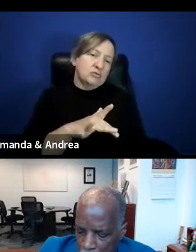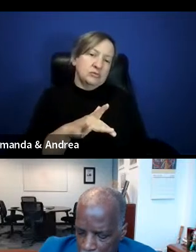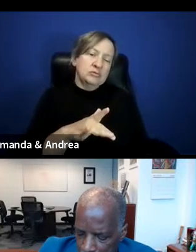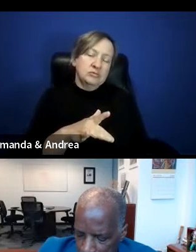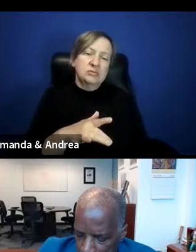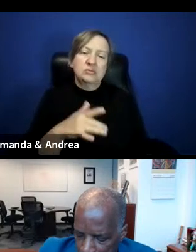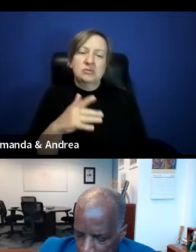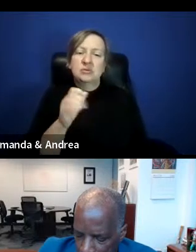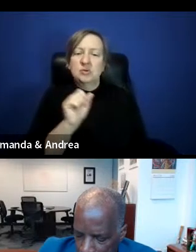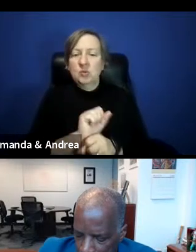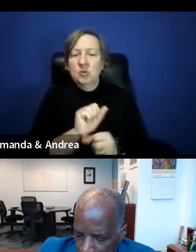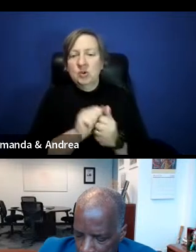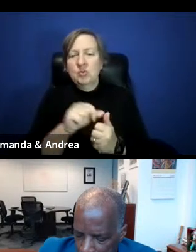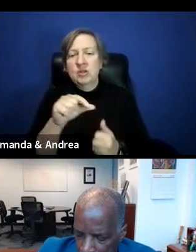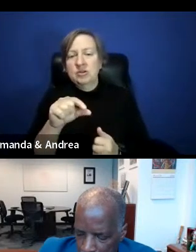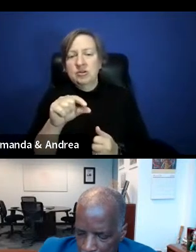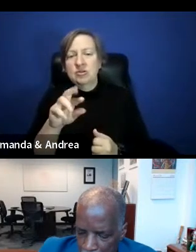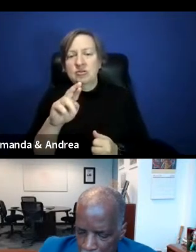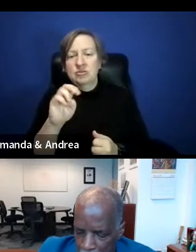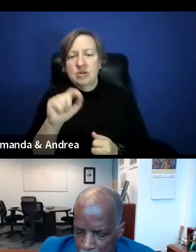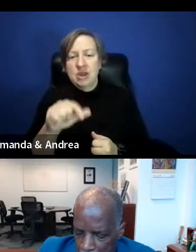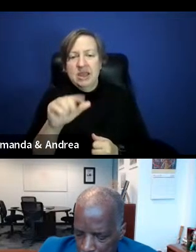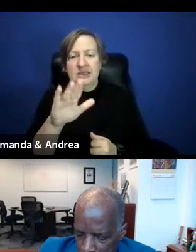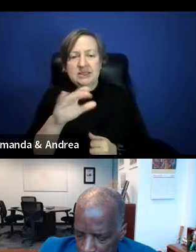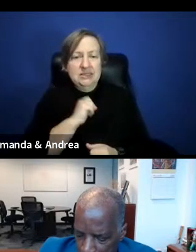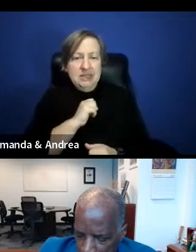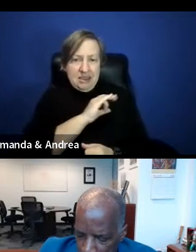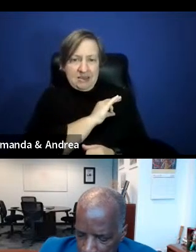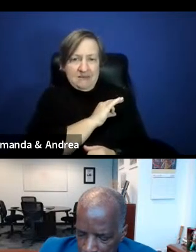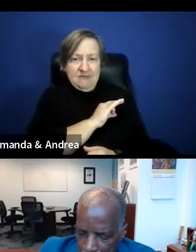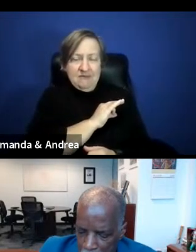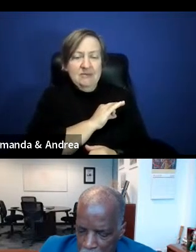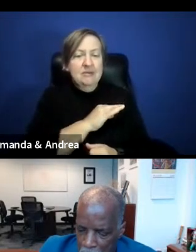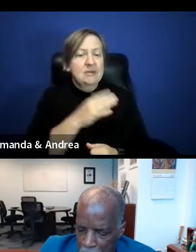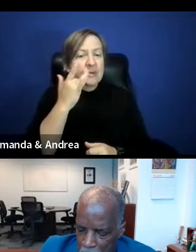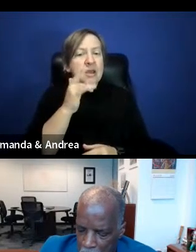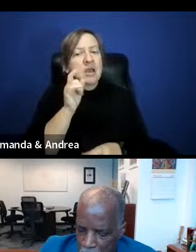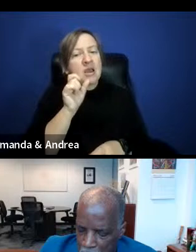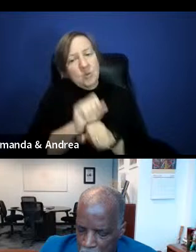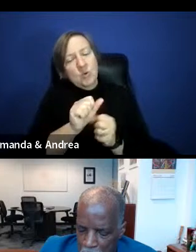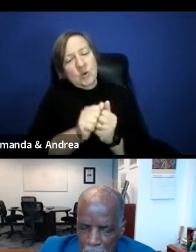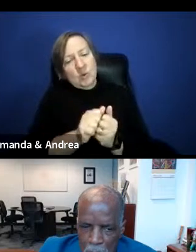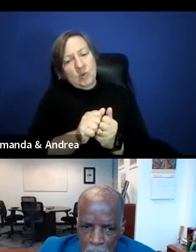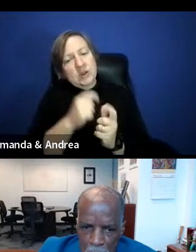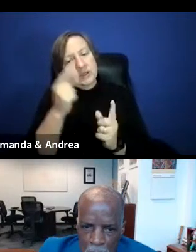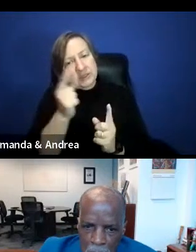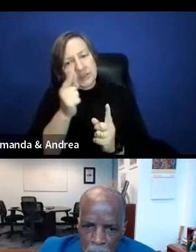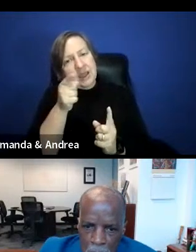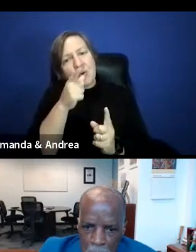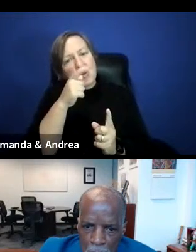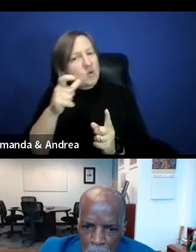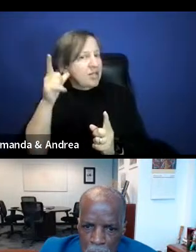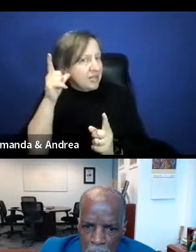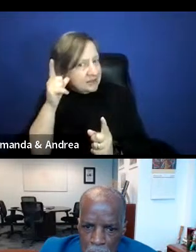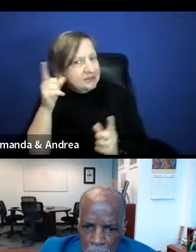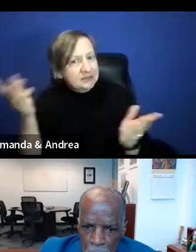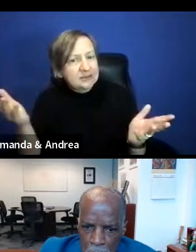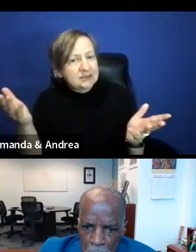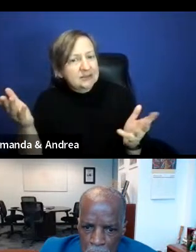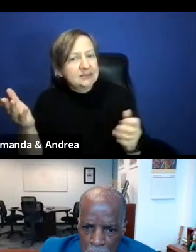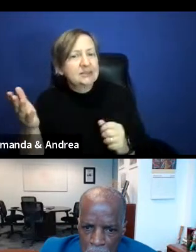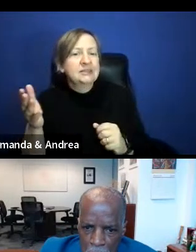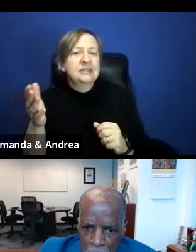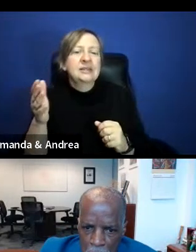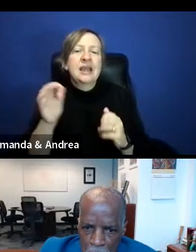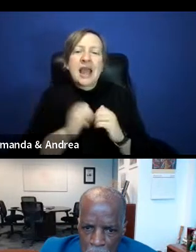to work with Greg and his staff, because at least you're working with somebody that listens. And I think that